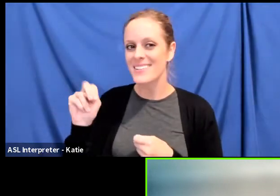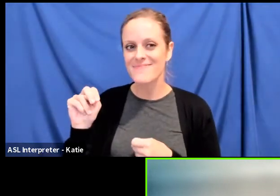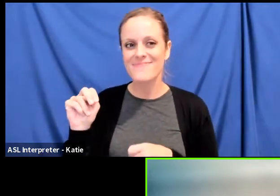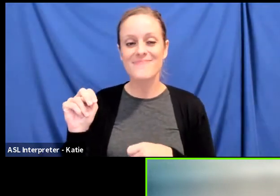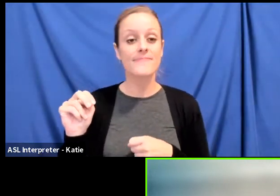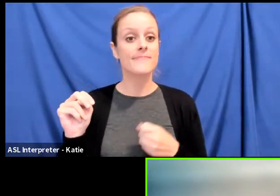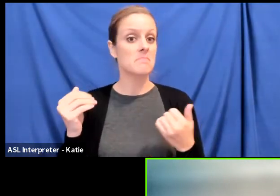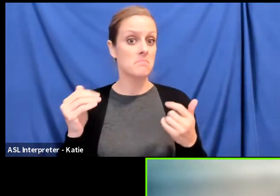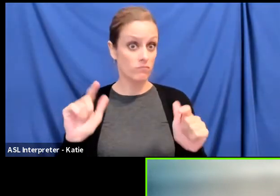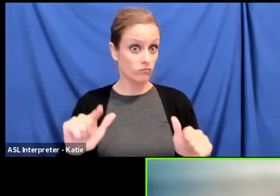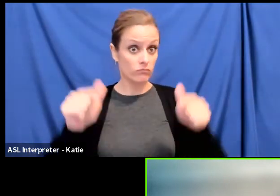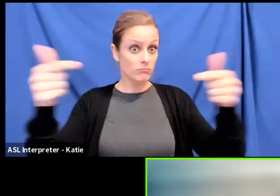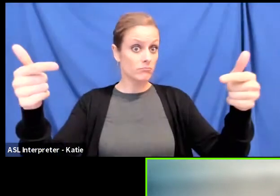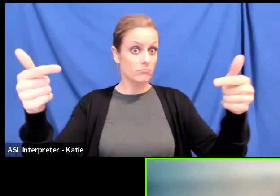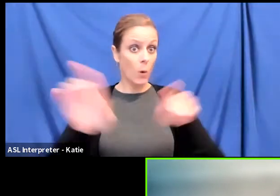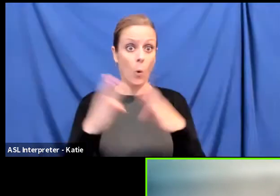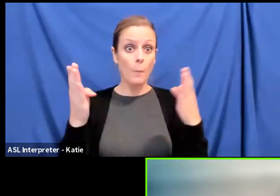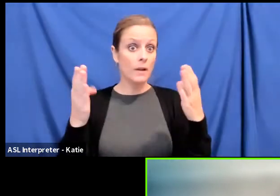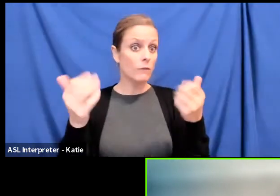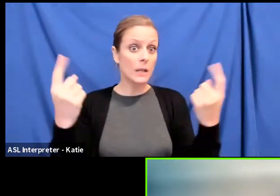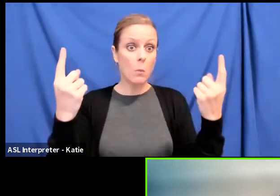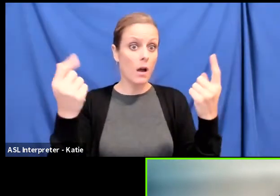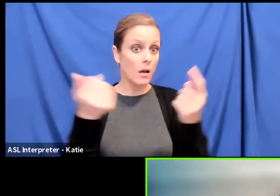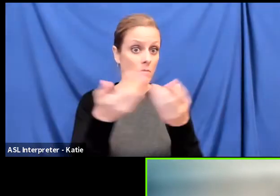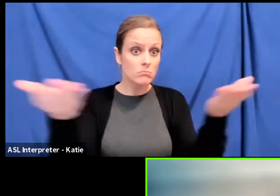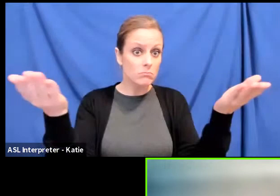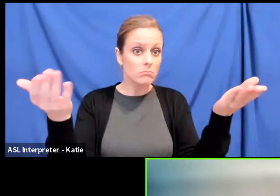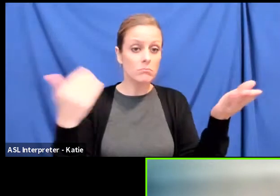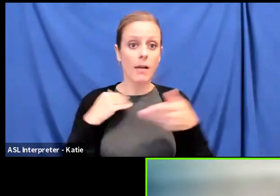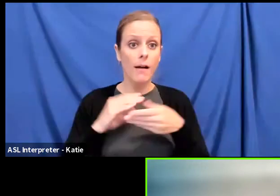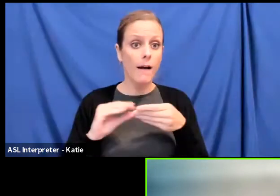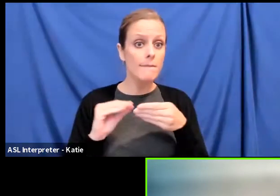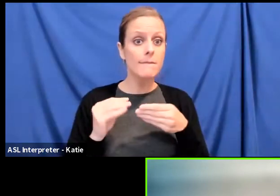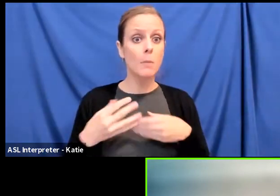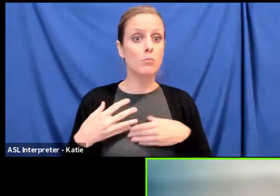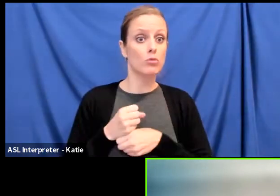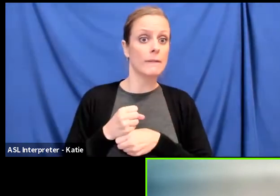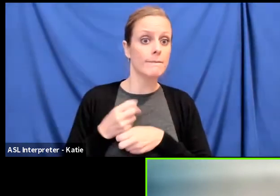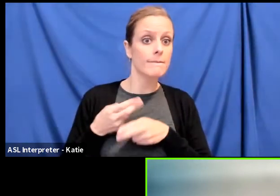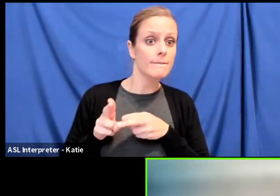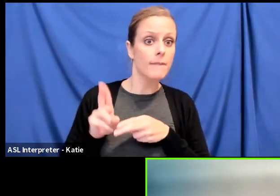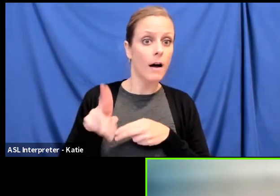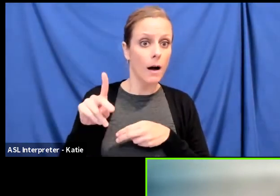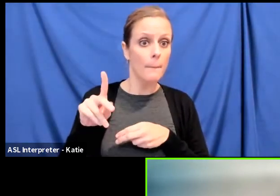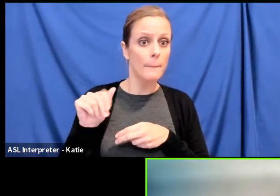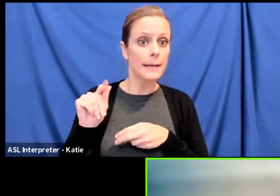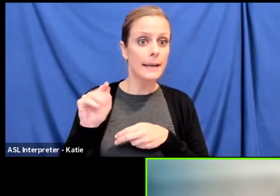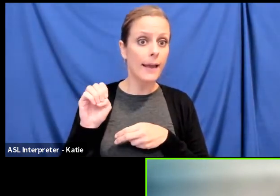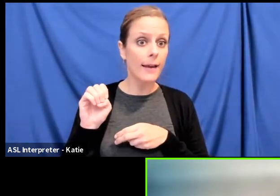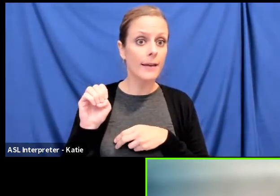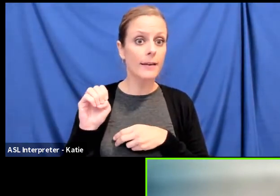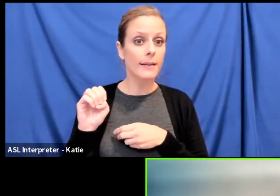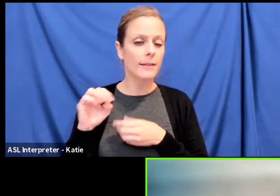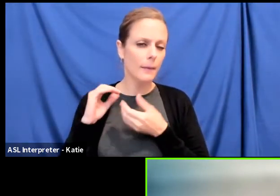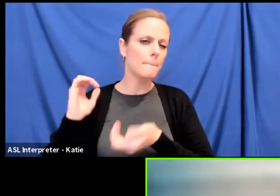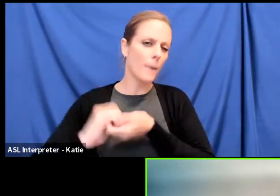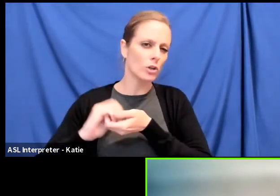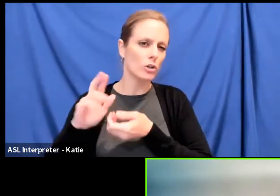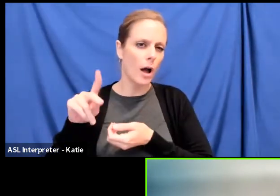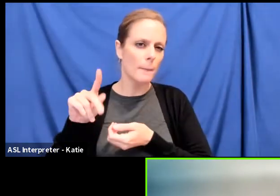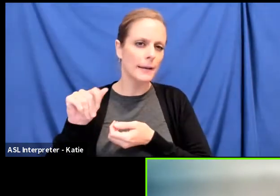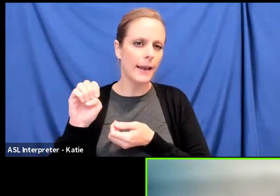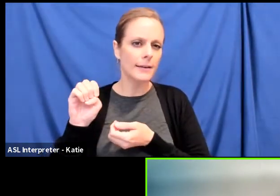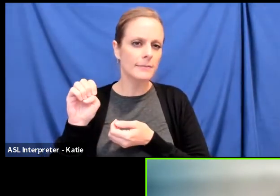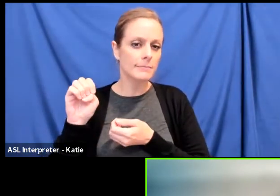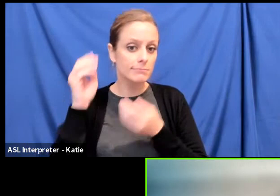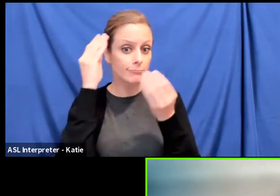let's open it up for anyone else who has a brief update, a partner update to share with the group.